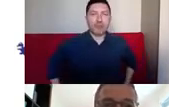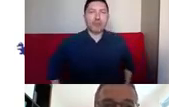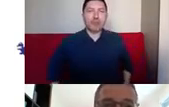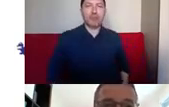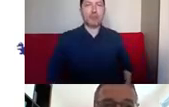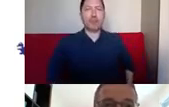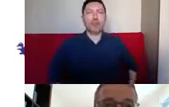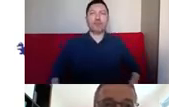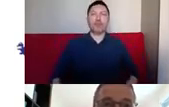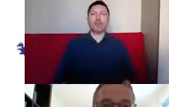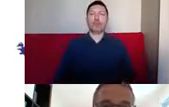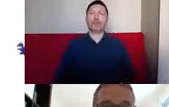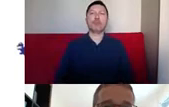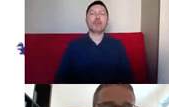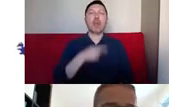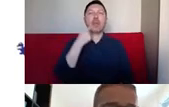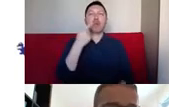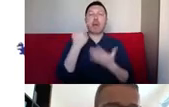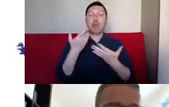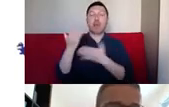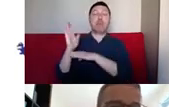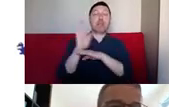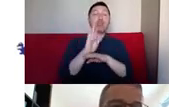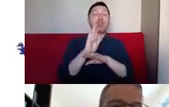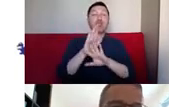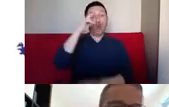vision behind supported employment. We are on the right slide already, thanks.